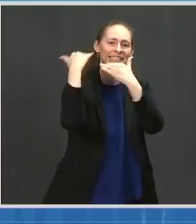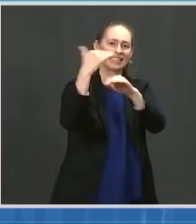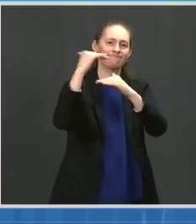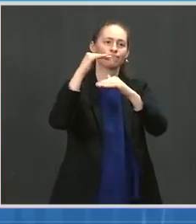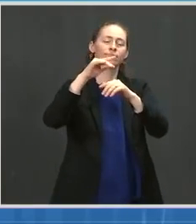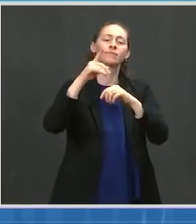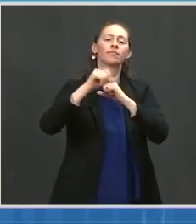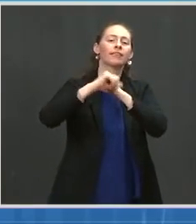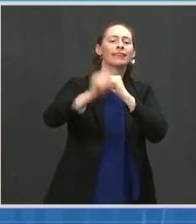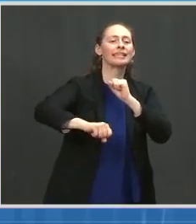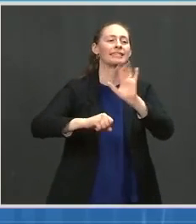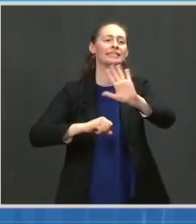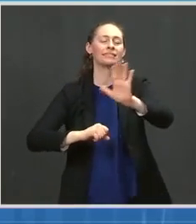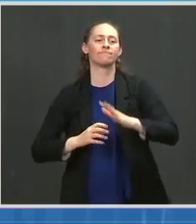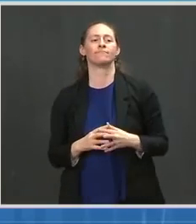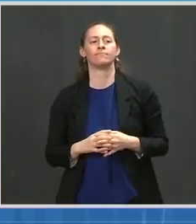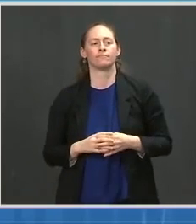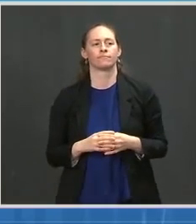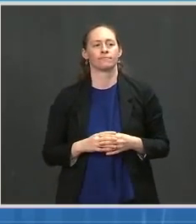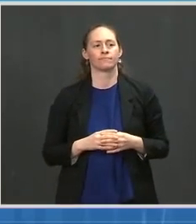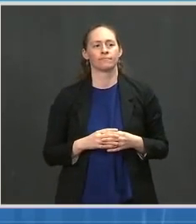Shefali Luthra at Kaiser Health News.